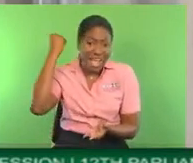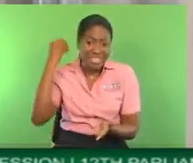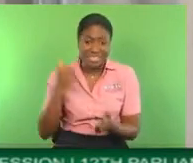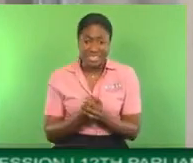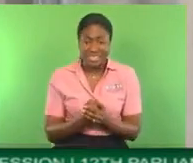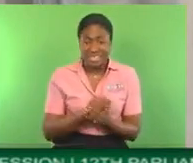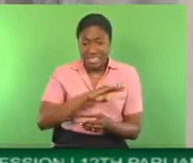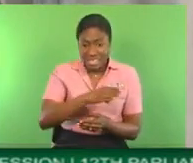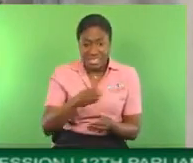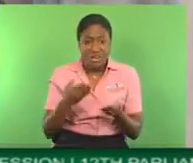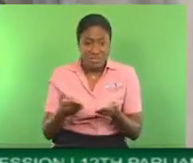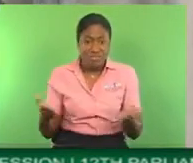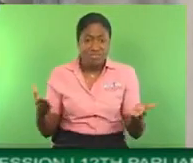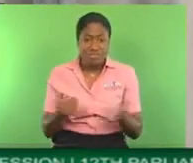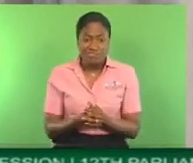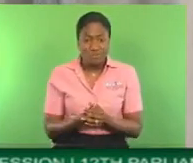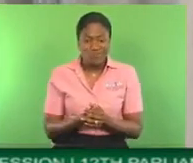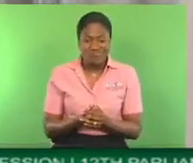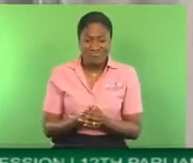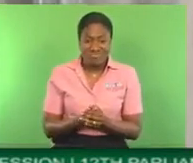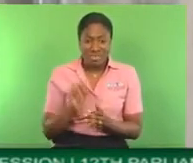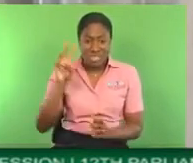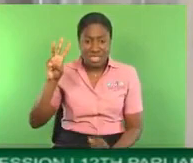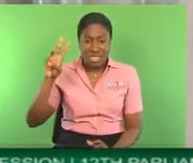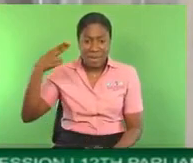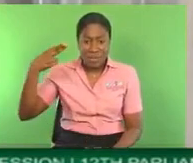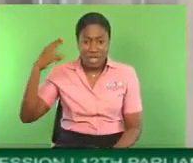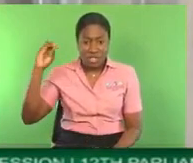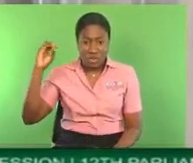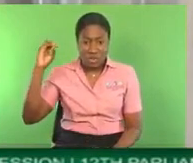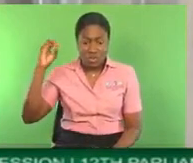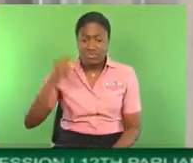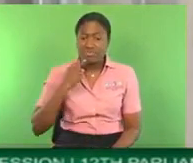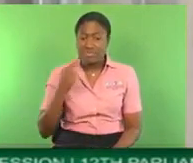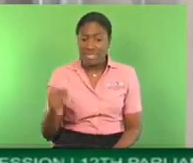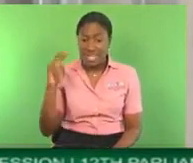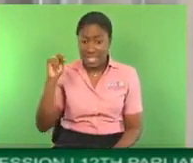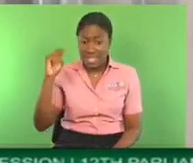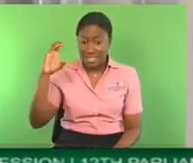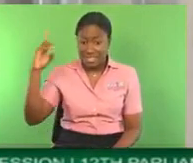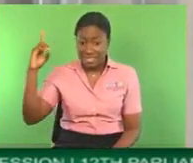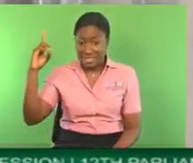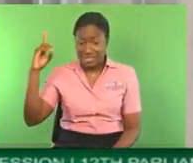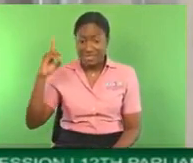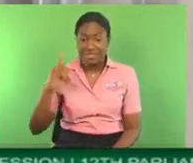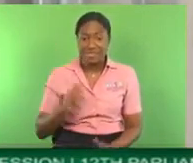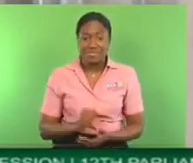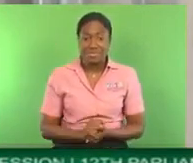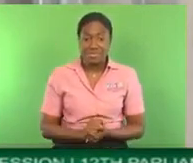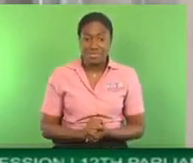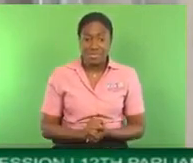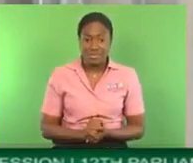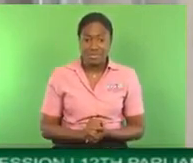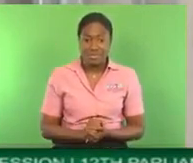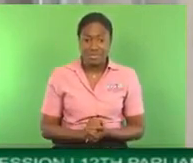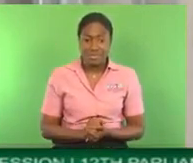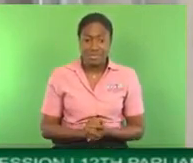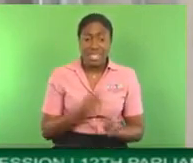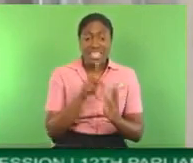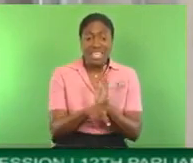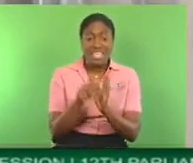mitigating factors. According to the World Health Organization, the non-communicable diseases, NCDs